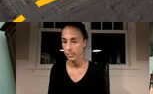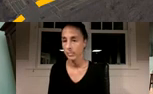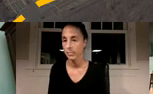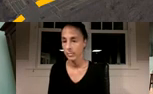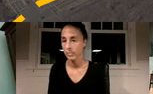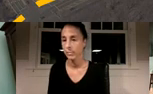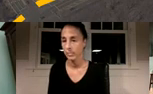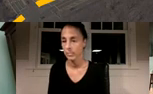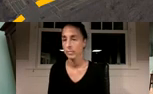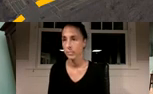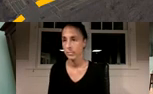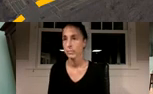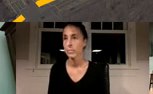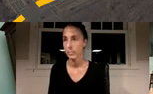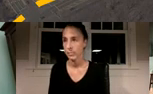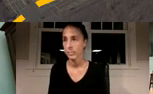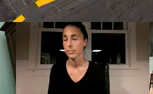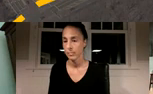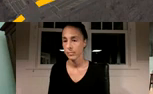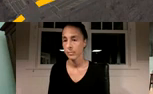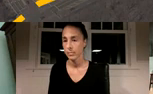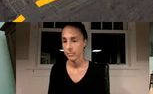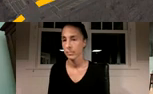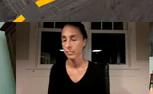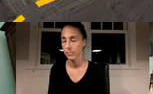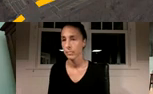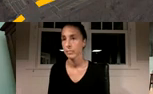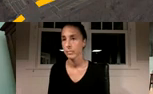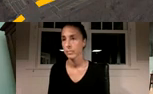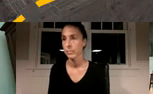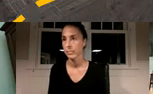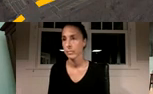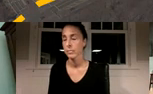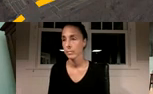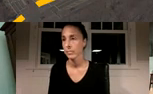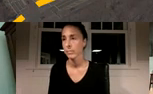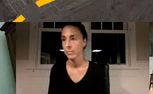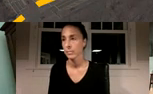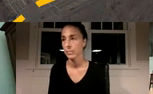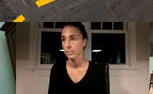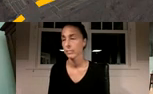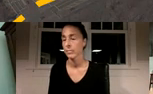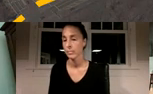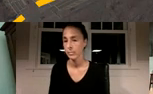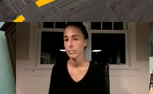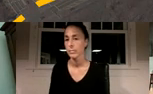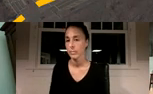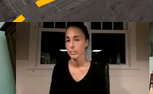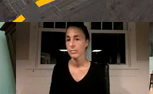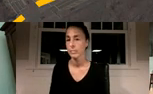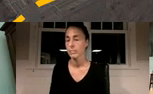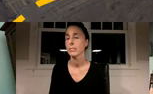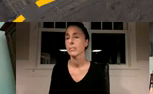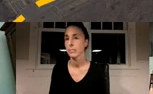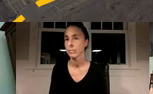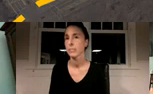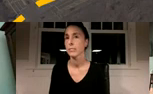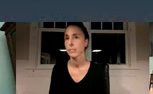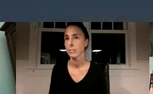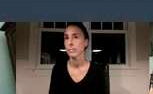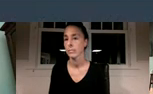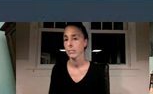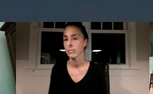you got to solve the school problem first. I don't see how you can kind of introduce a whole bunch of units in multiple